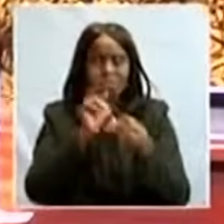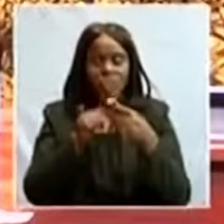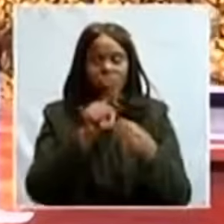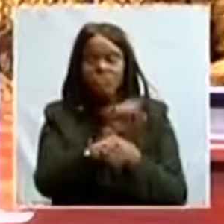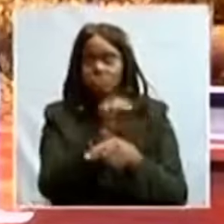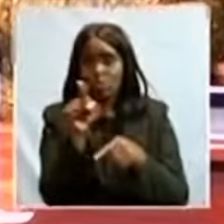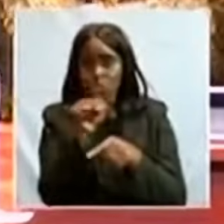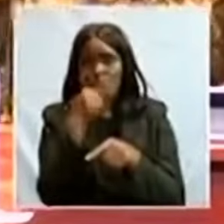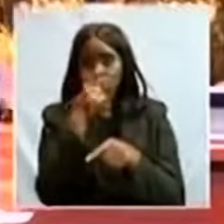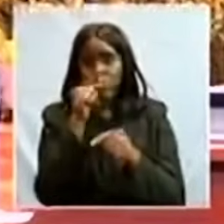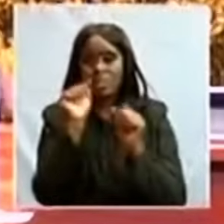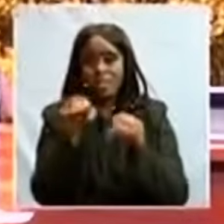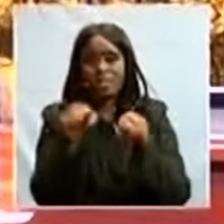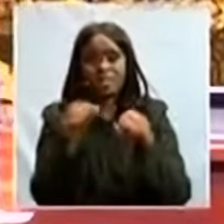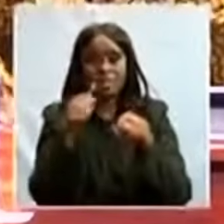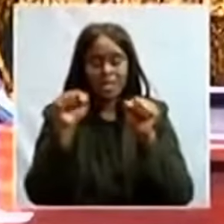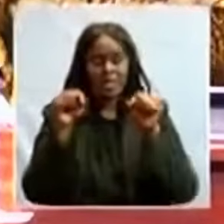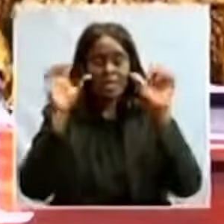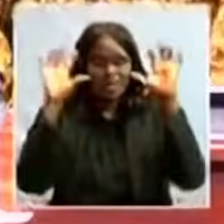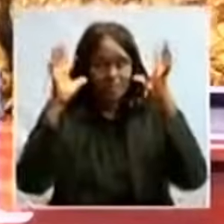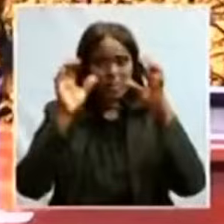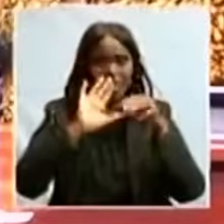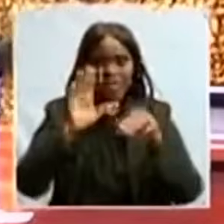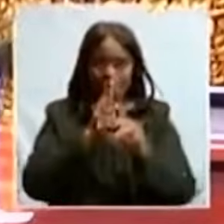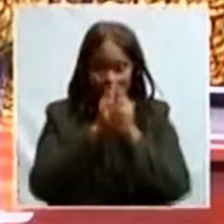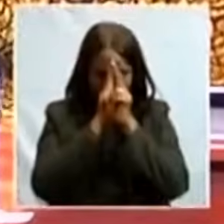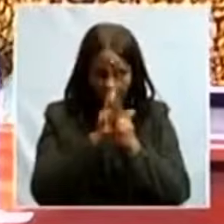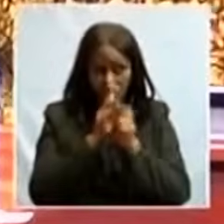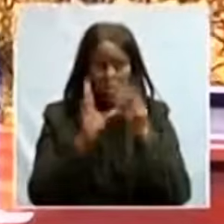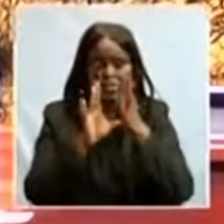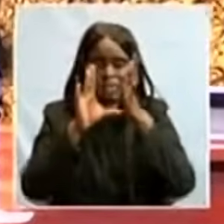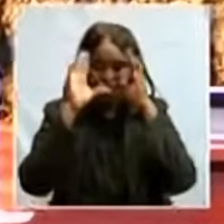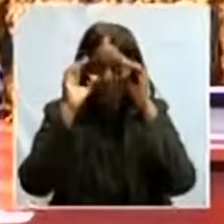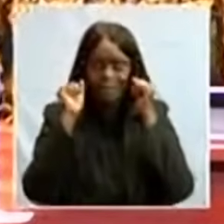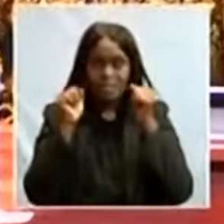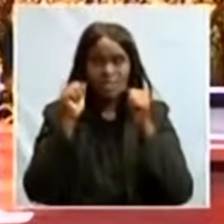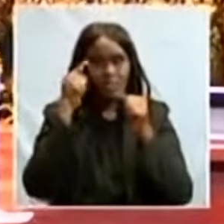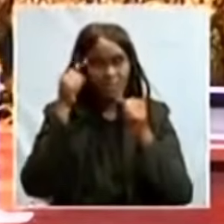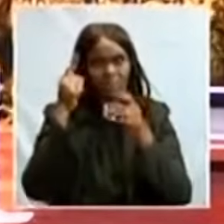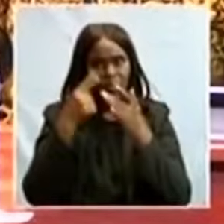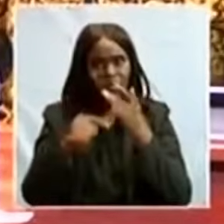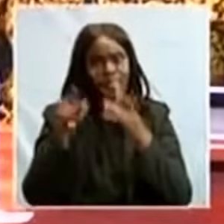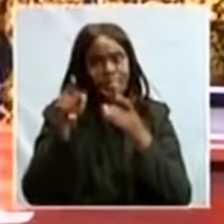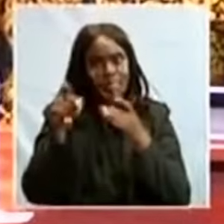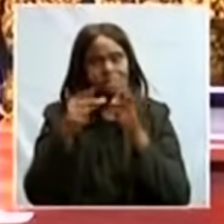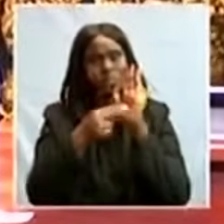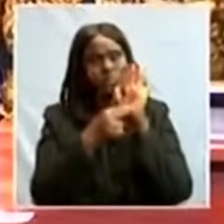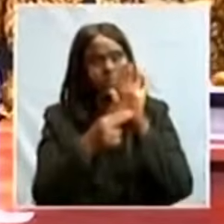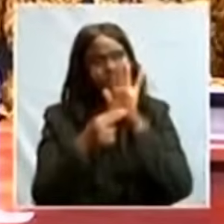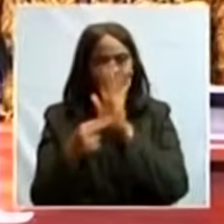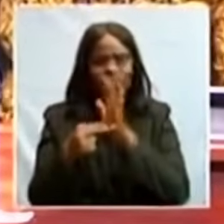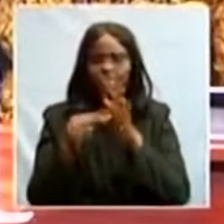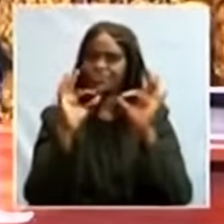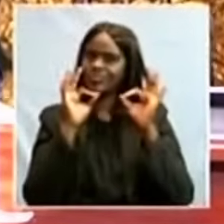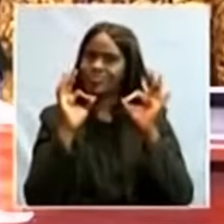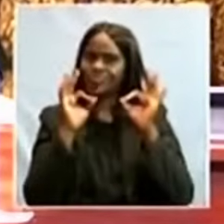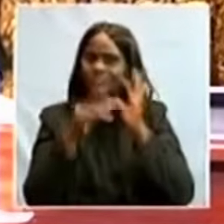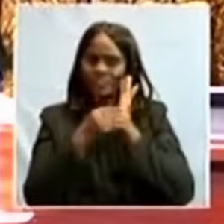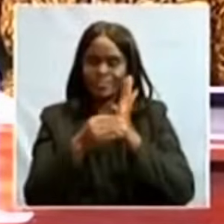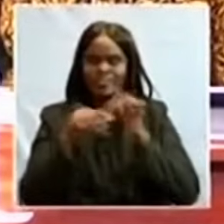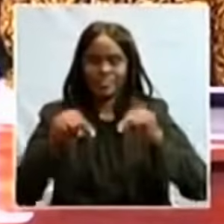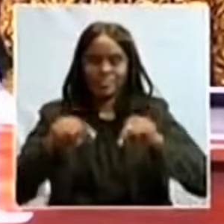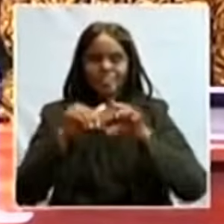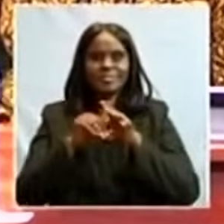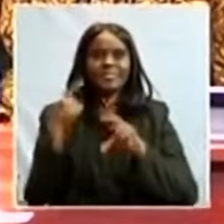that may congratulate our Honor the Vice President for our exemplary leadership in this